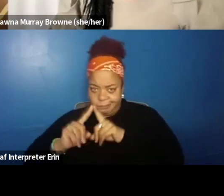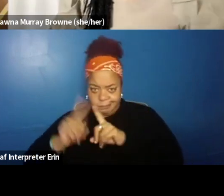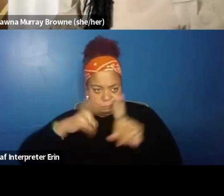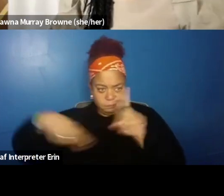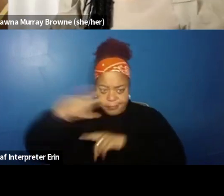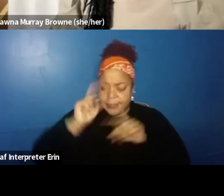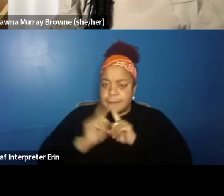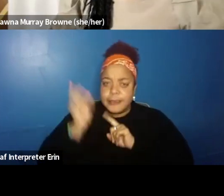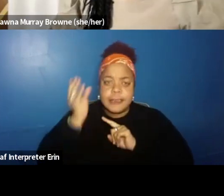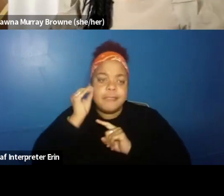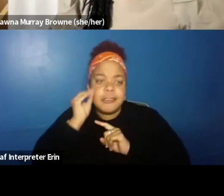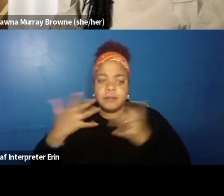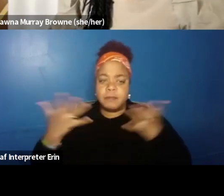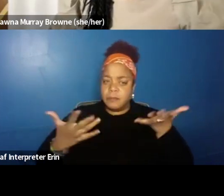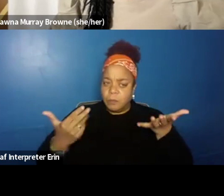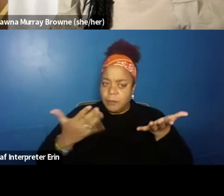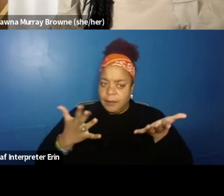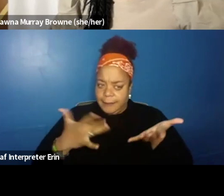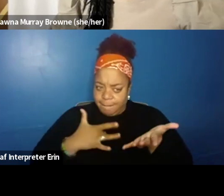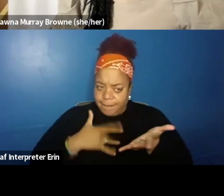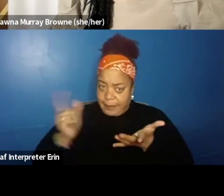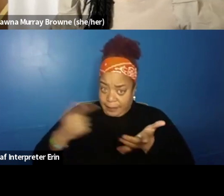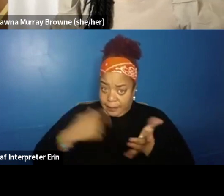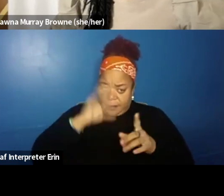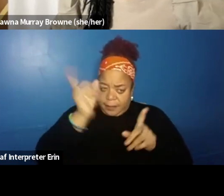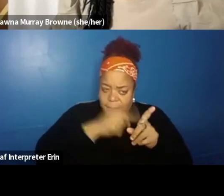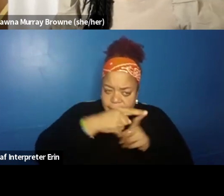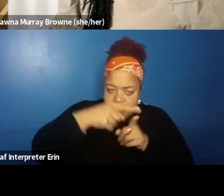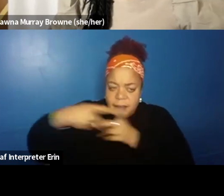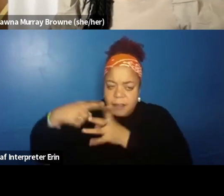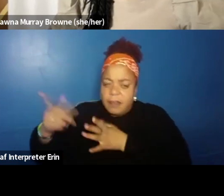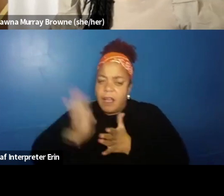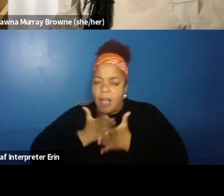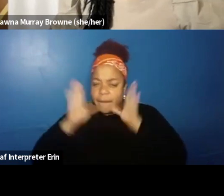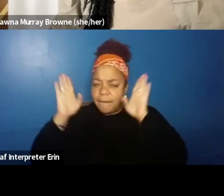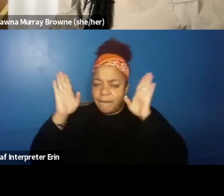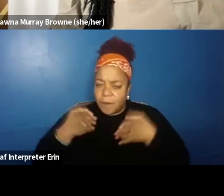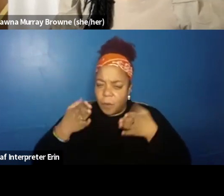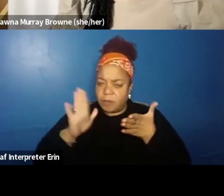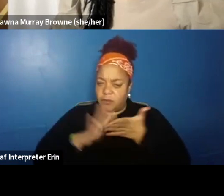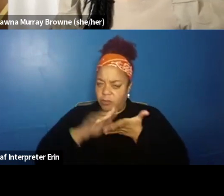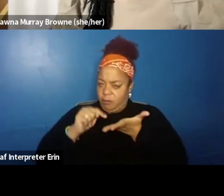kind of domains of struggle that I'll be drawing on today. And